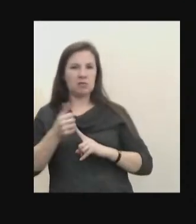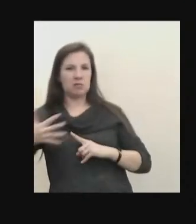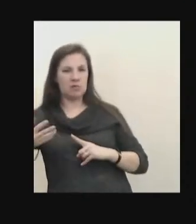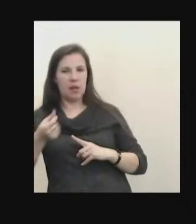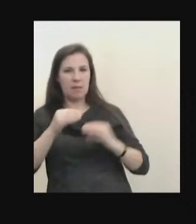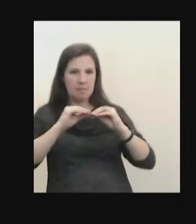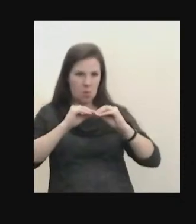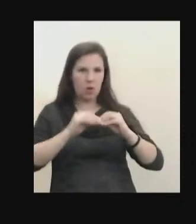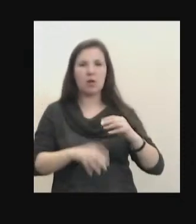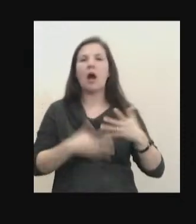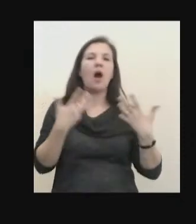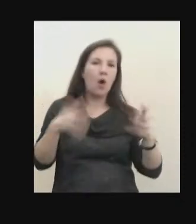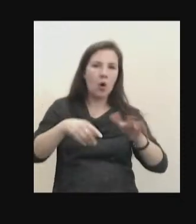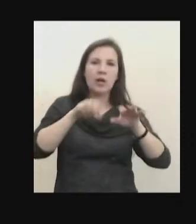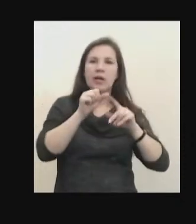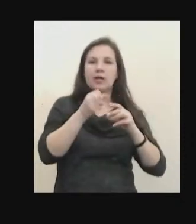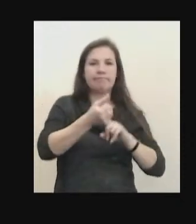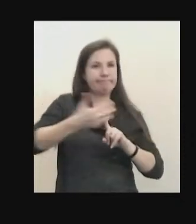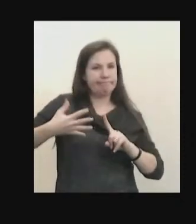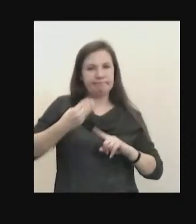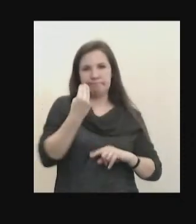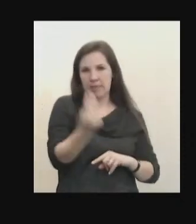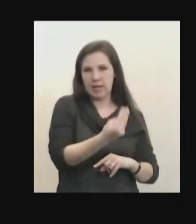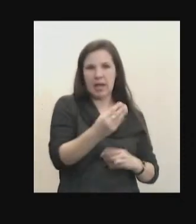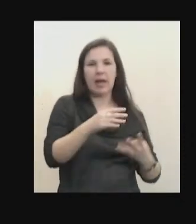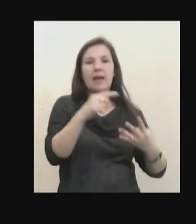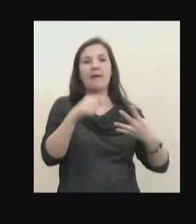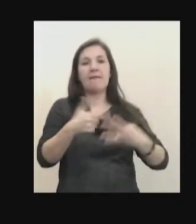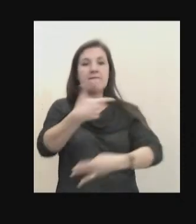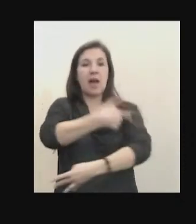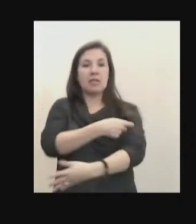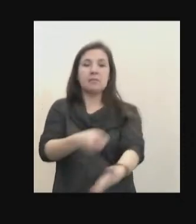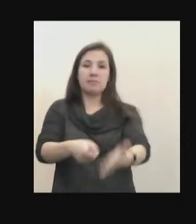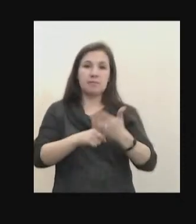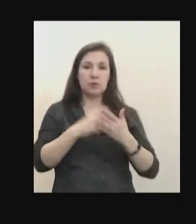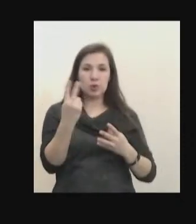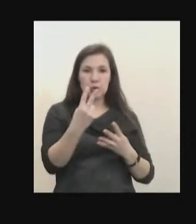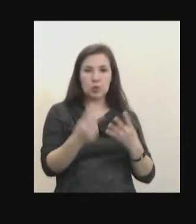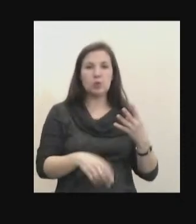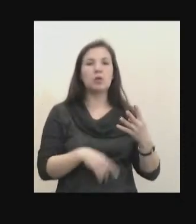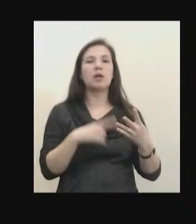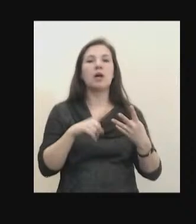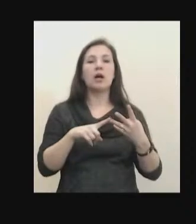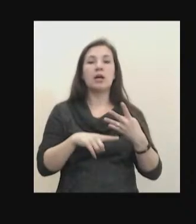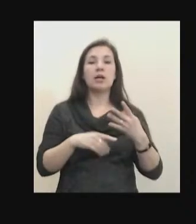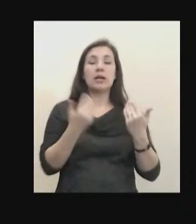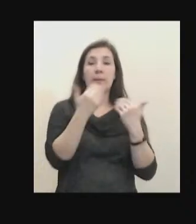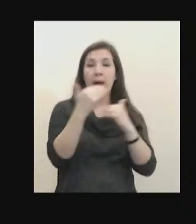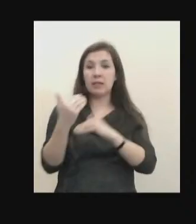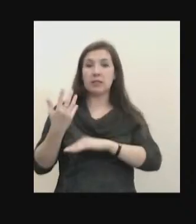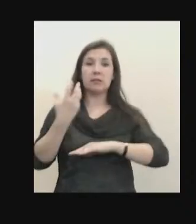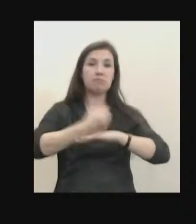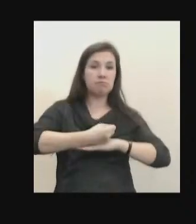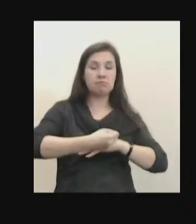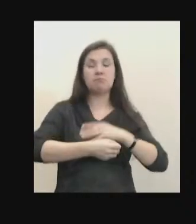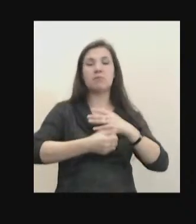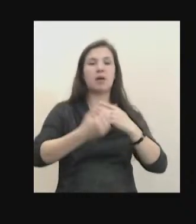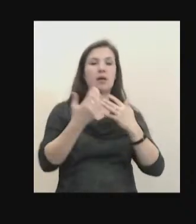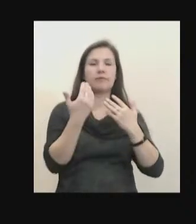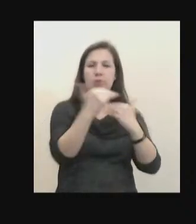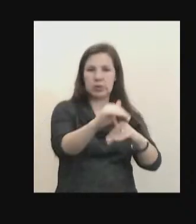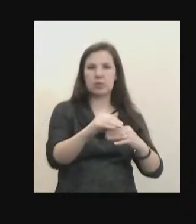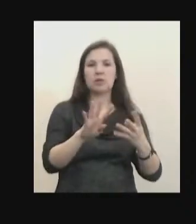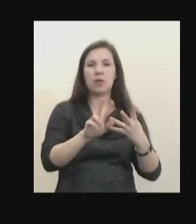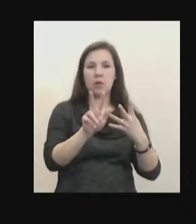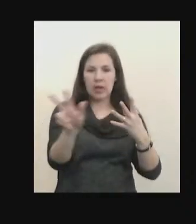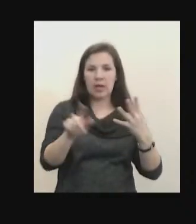this on Monday. Vaccine mandate phase 2, capacity restrictions phase 3, shutdowns in phase 4 if it gets so bad.